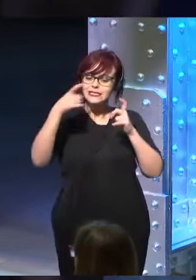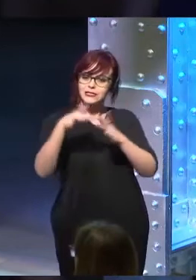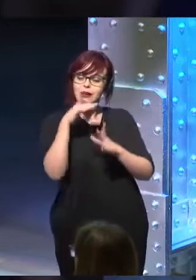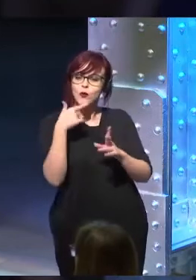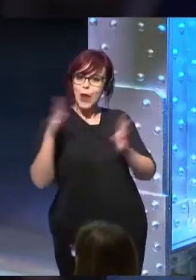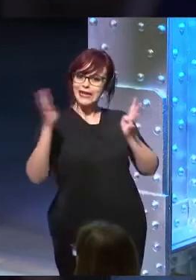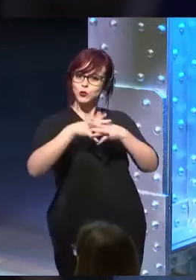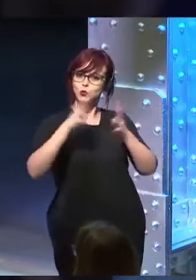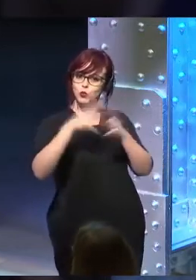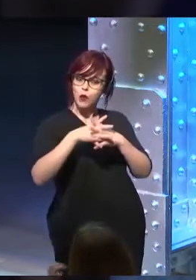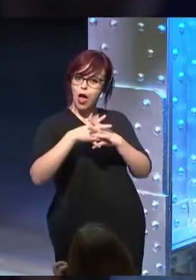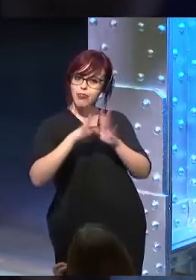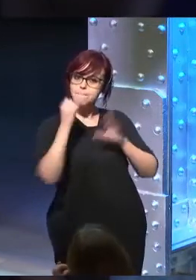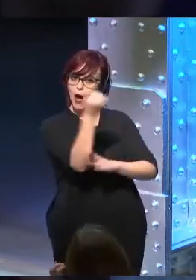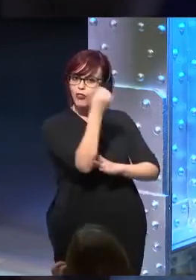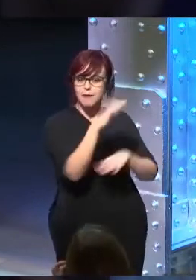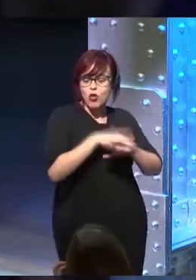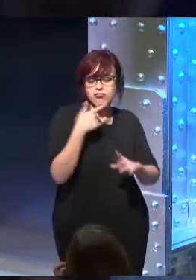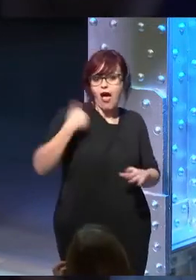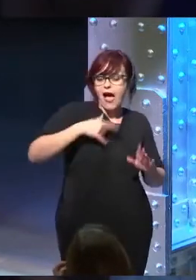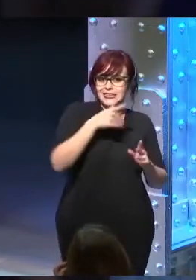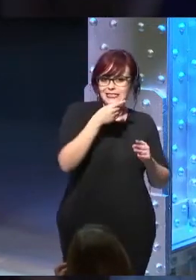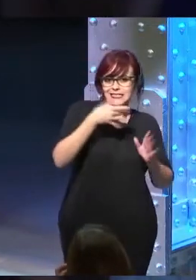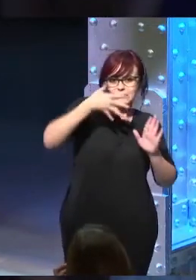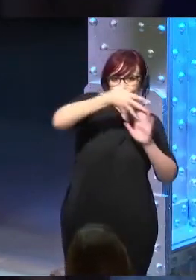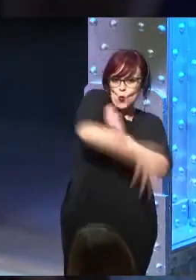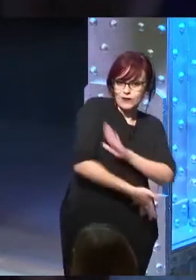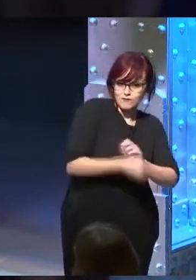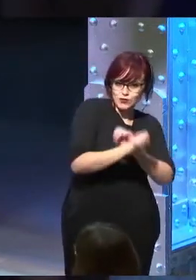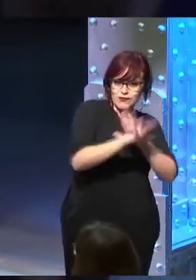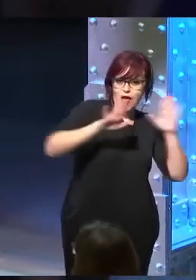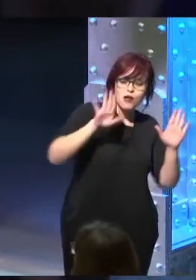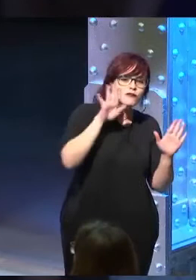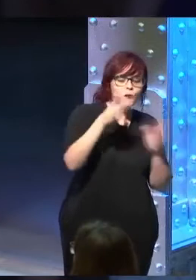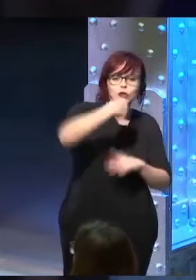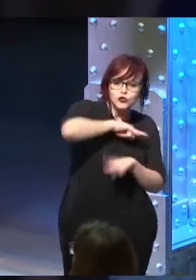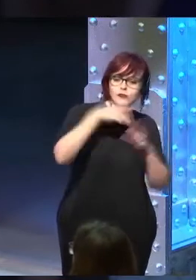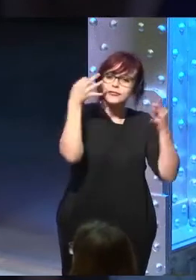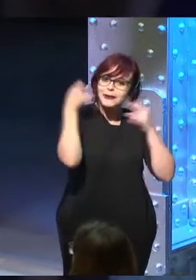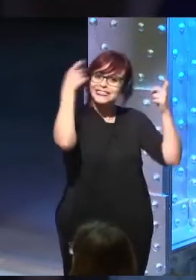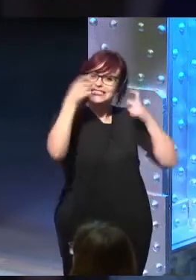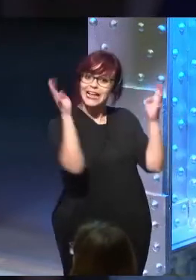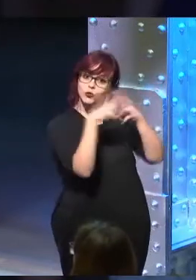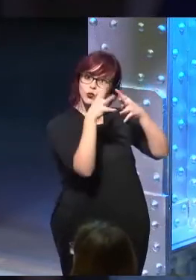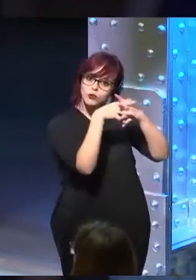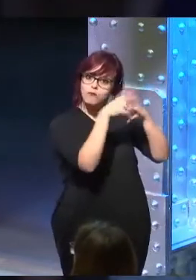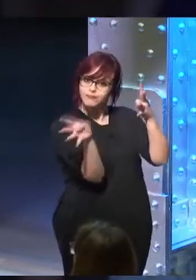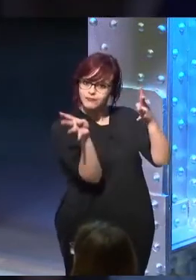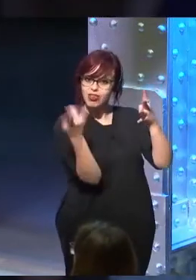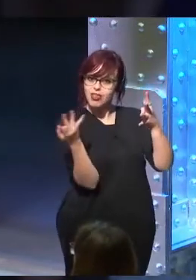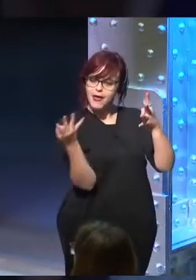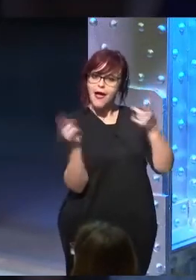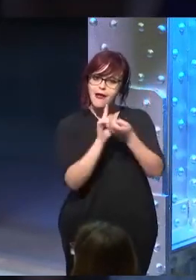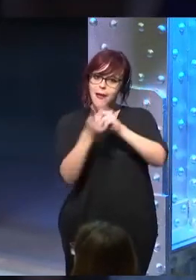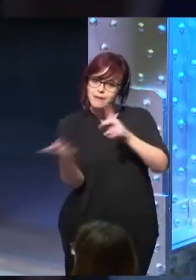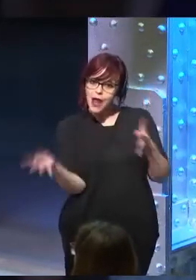is already defined as male. You have to change the structure. And that means